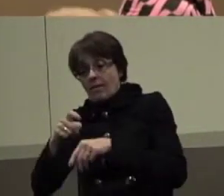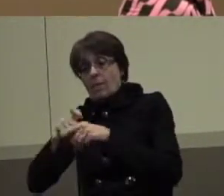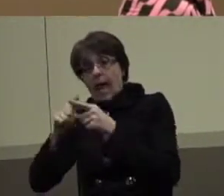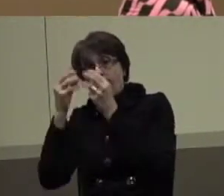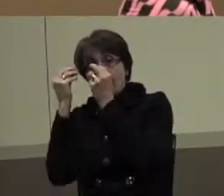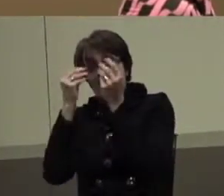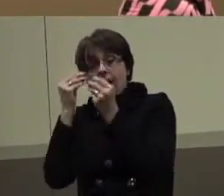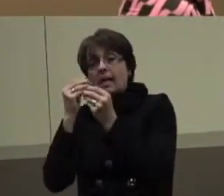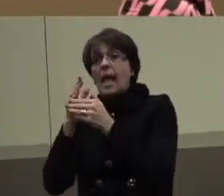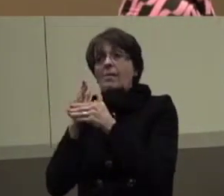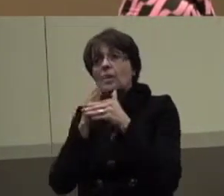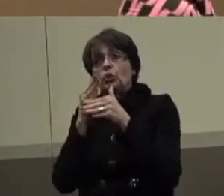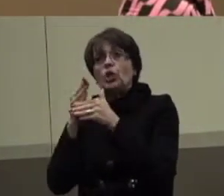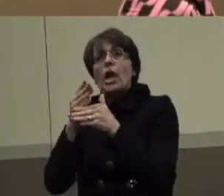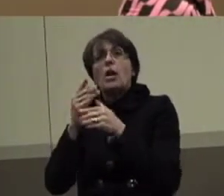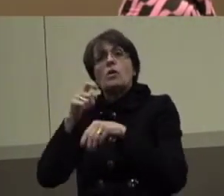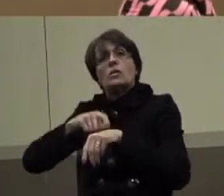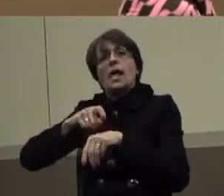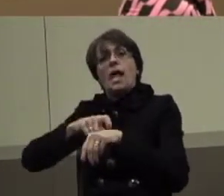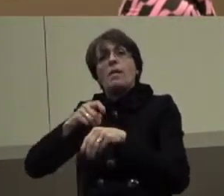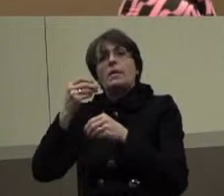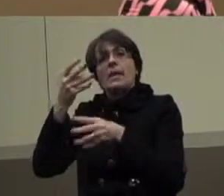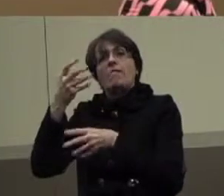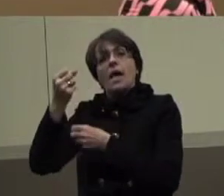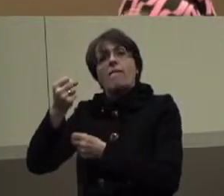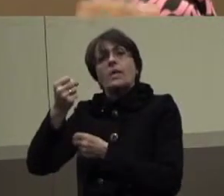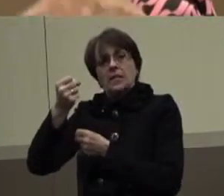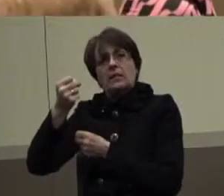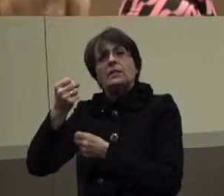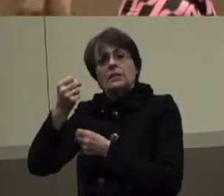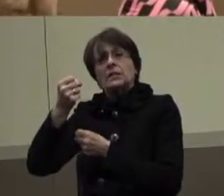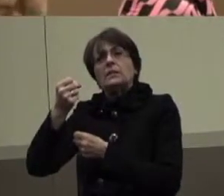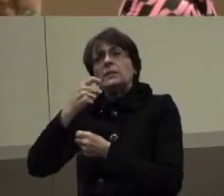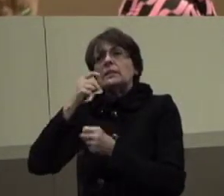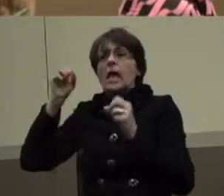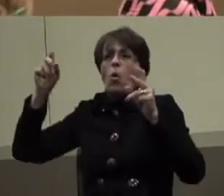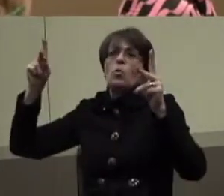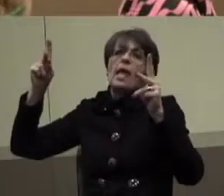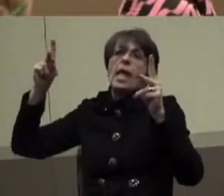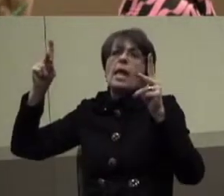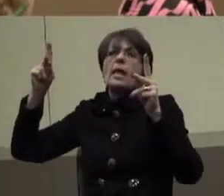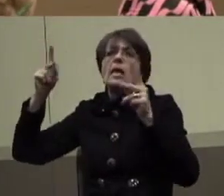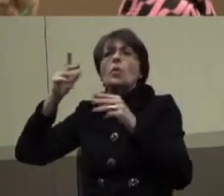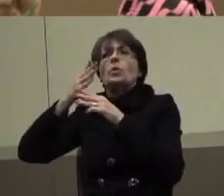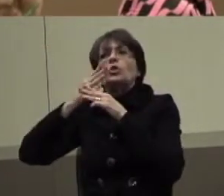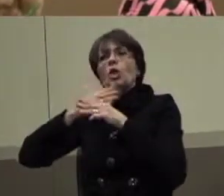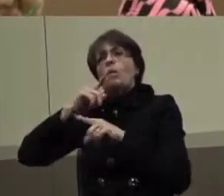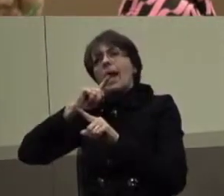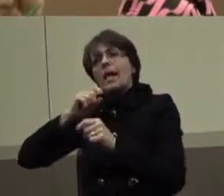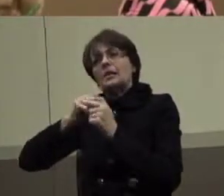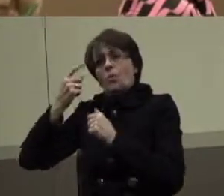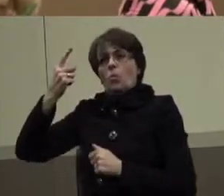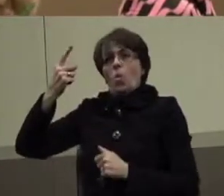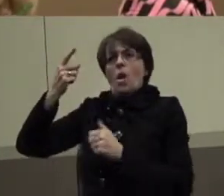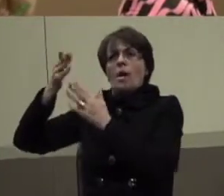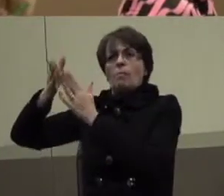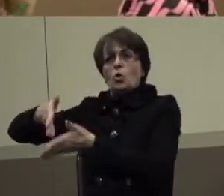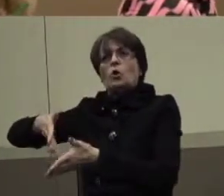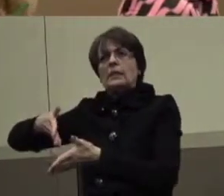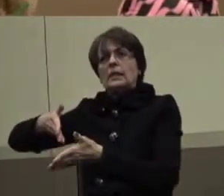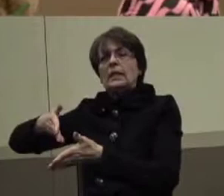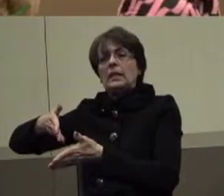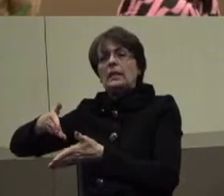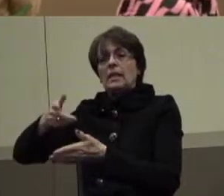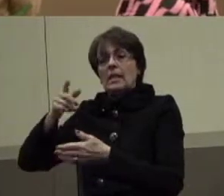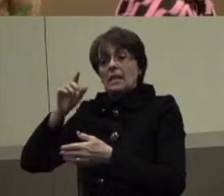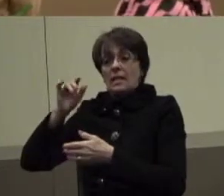then giving them a share time, so that gives them the confidence to say, okay, I at least shared my answer with this one person, and if